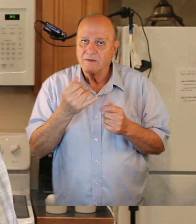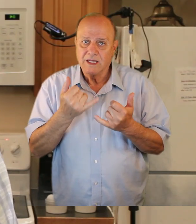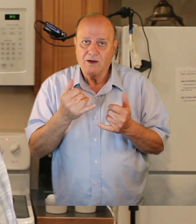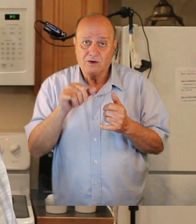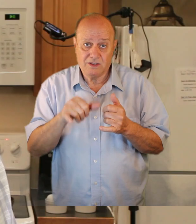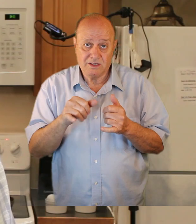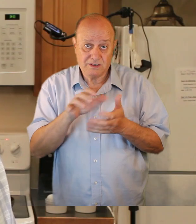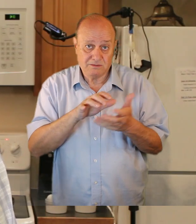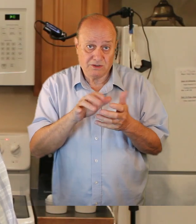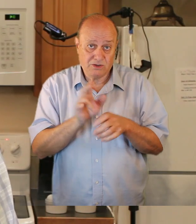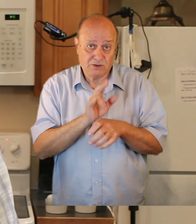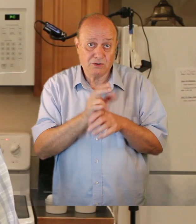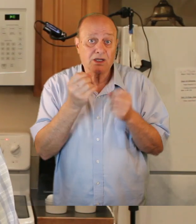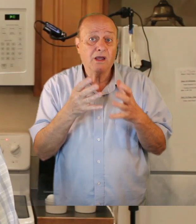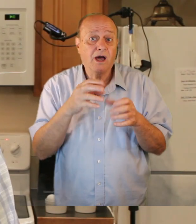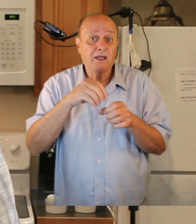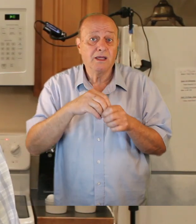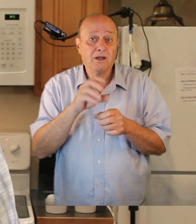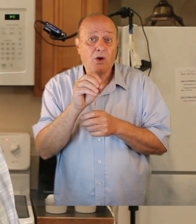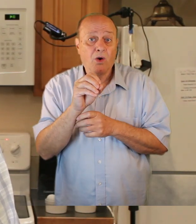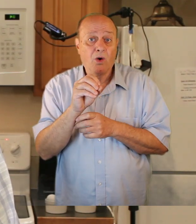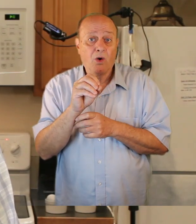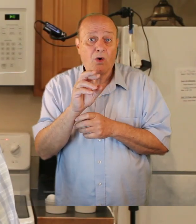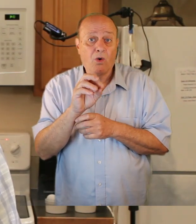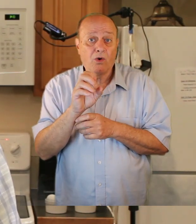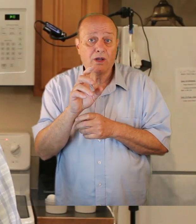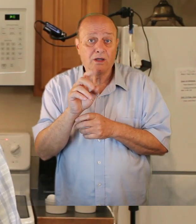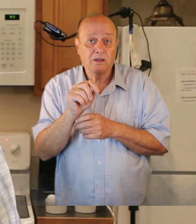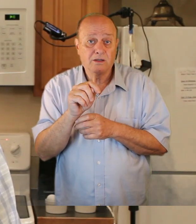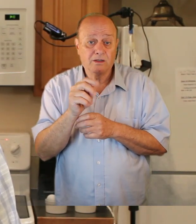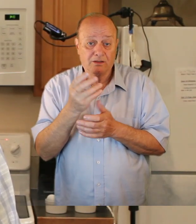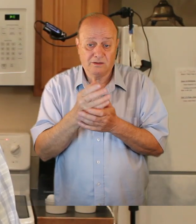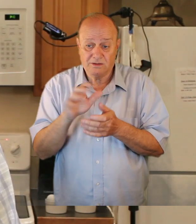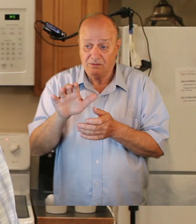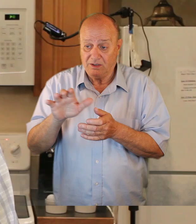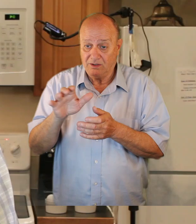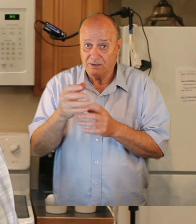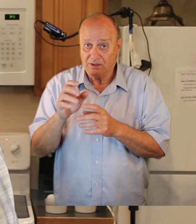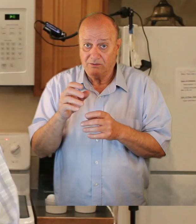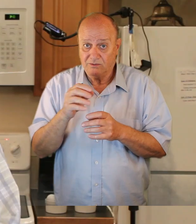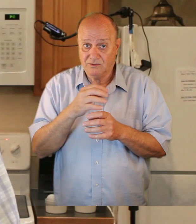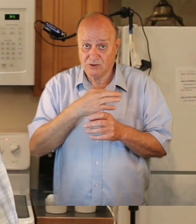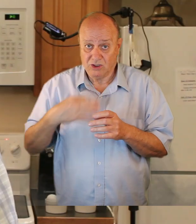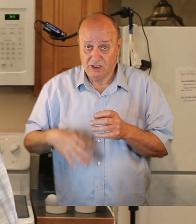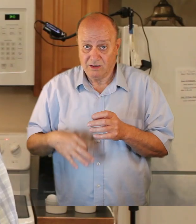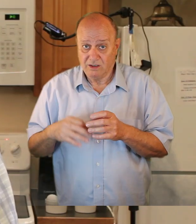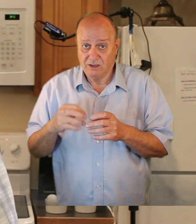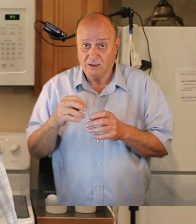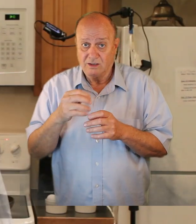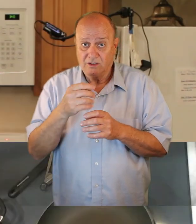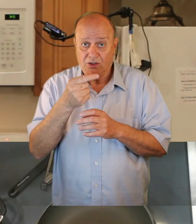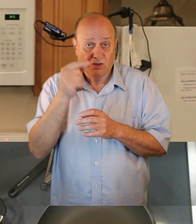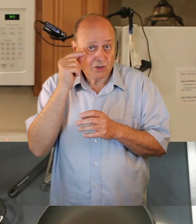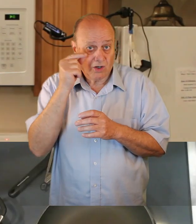ginger mixture is used a lot in the Orient, and in fact in China there's areas where garlic ginger is actually used as one